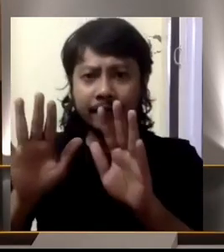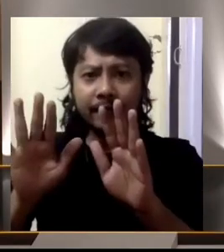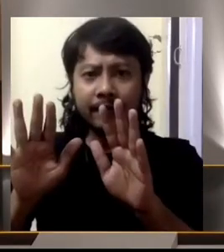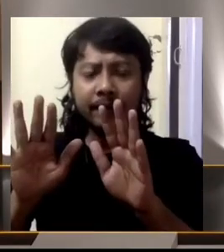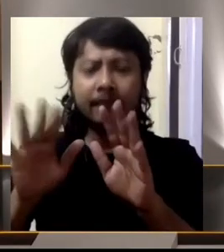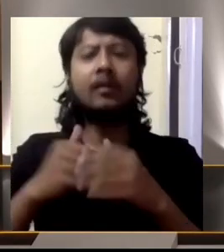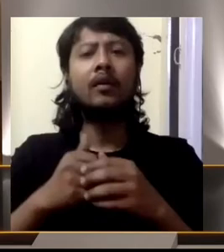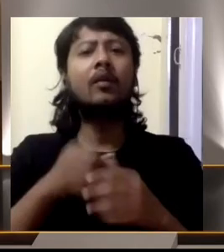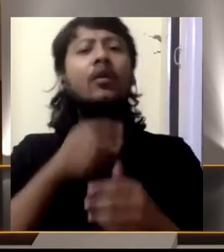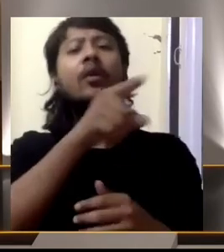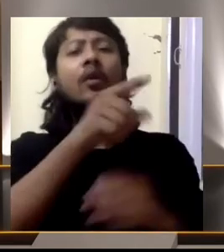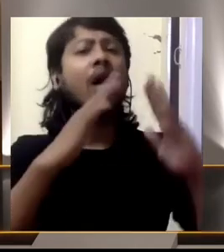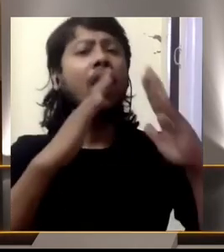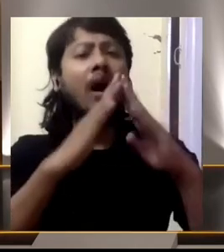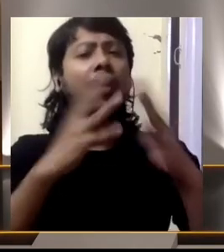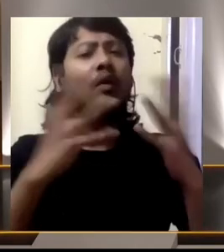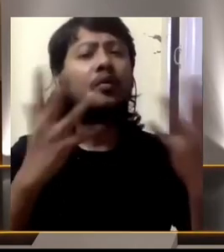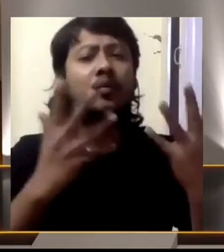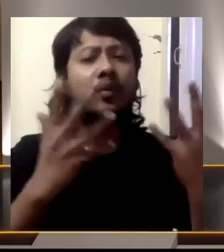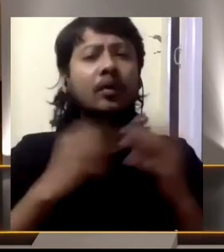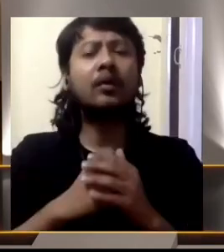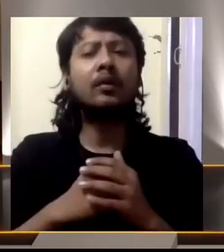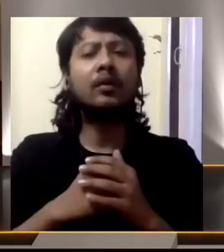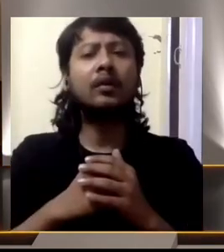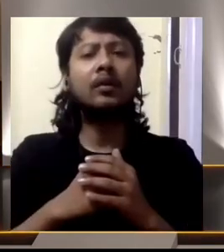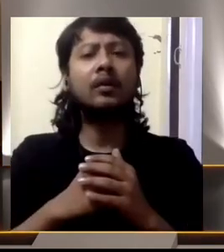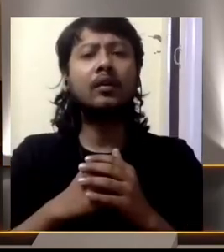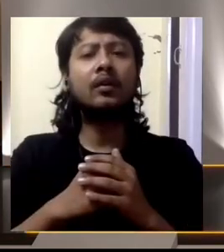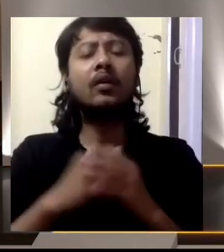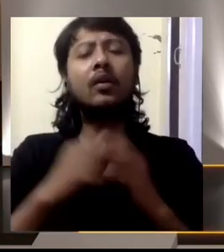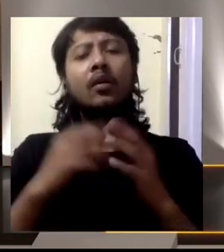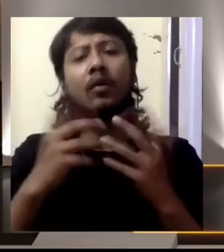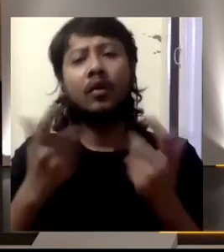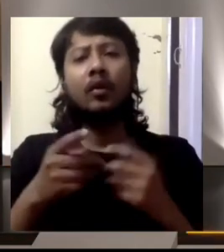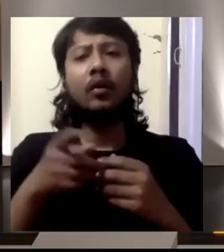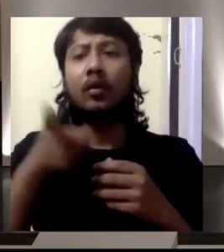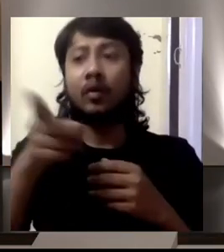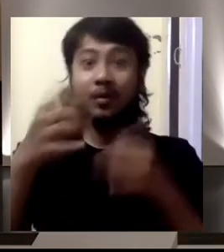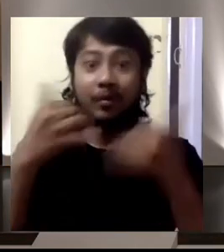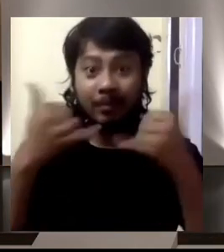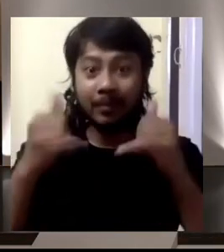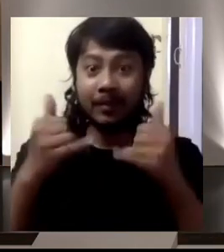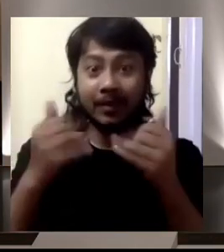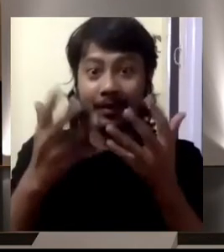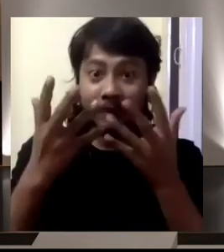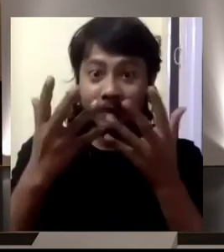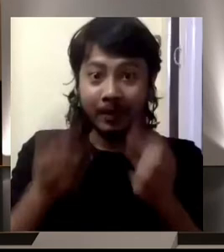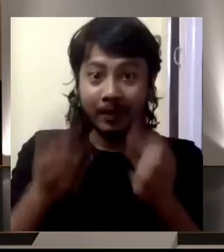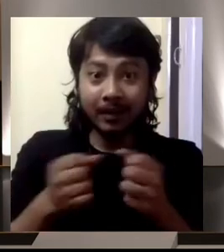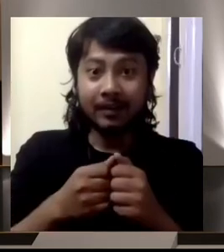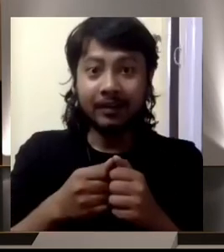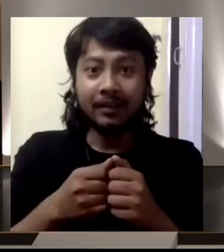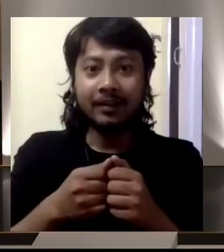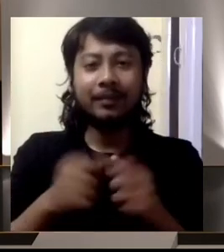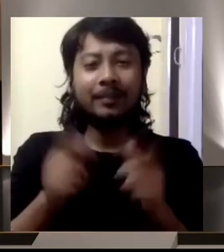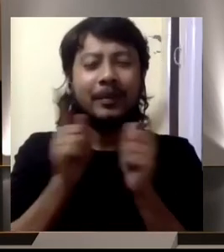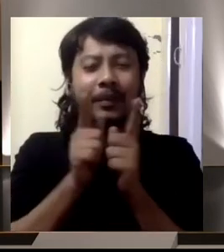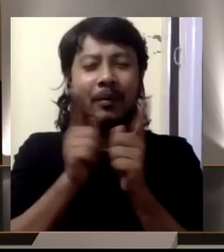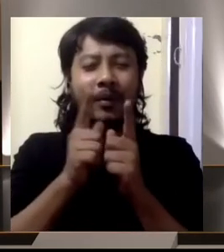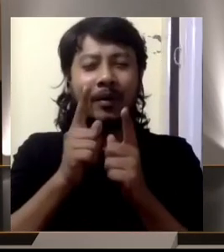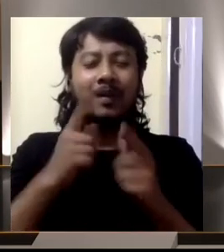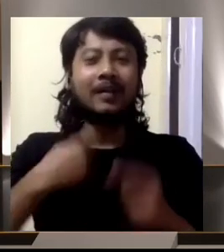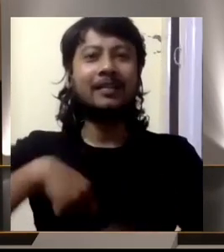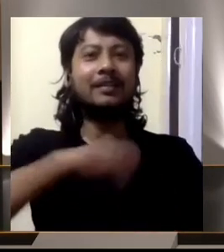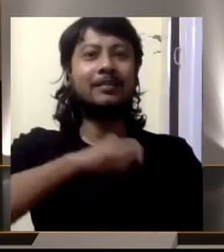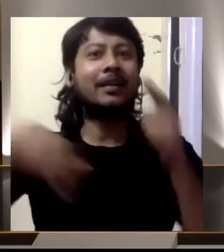house? Or, ¿Quieres jugar? Would you like to play? I loved my playground Spanish. And as I grew up,